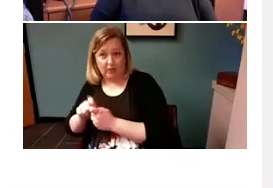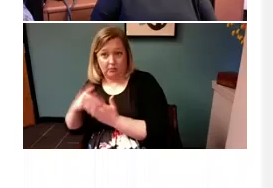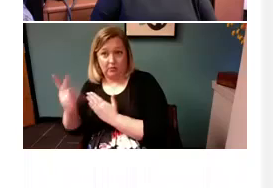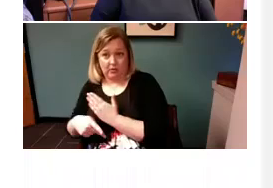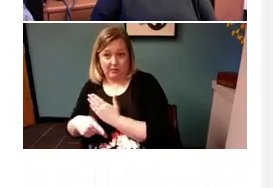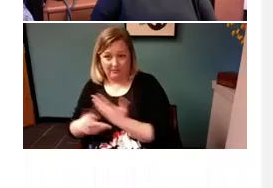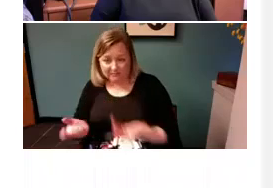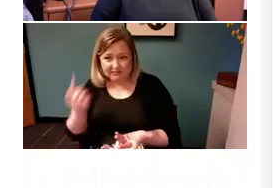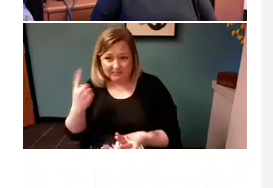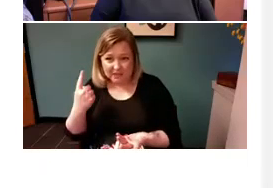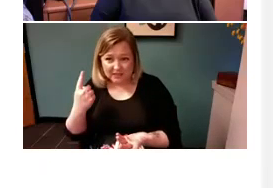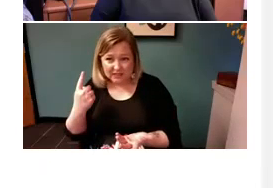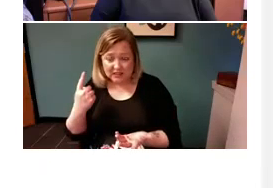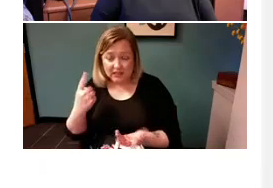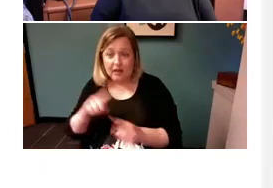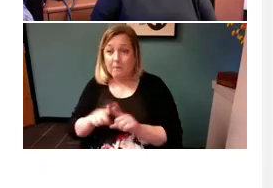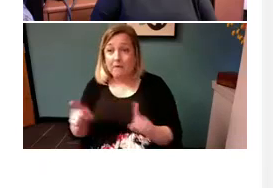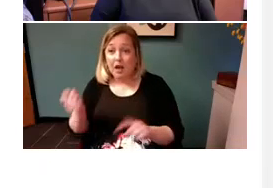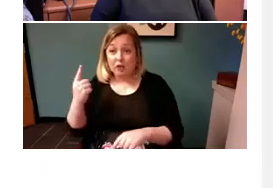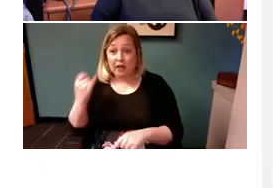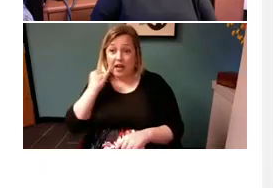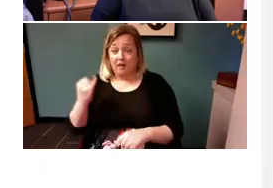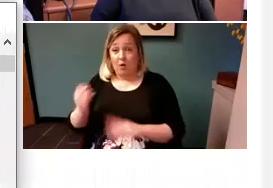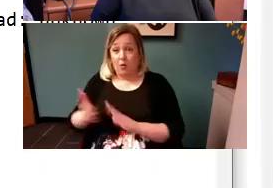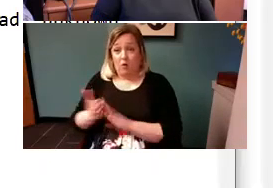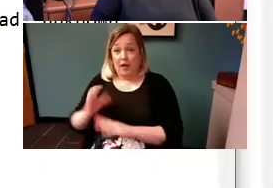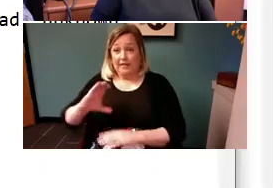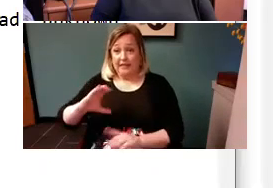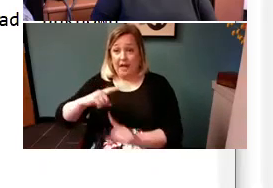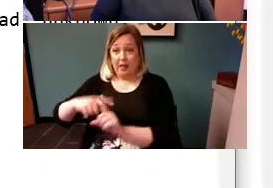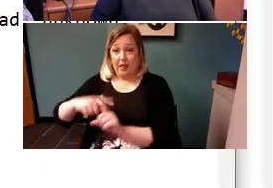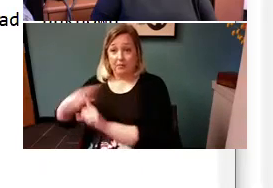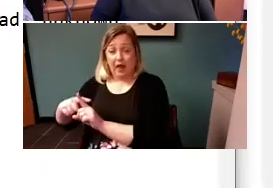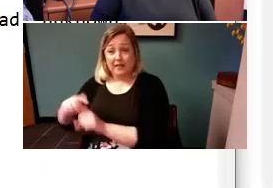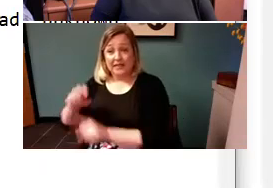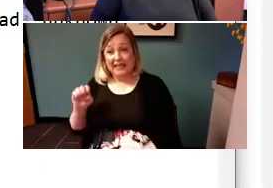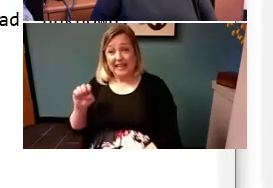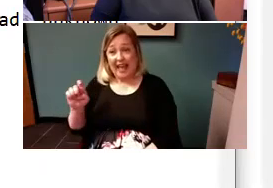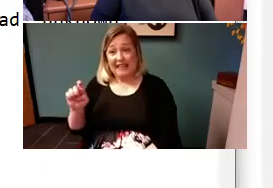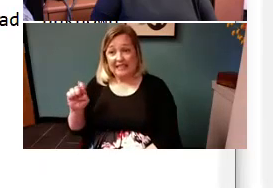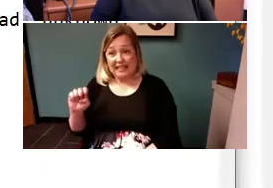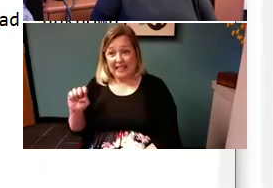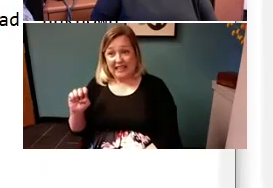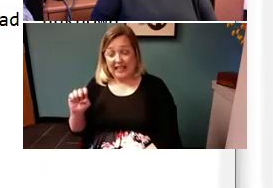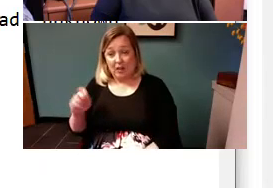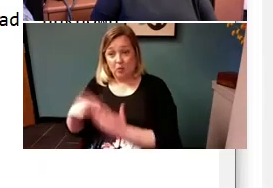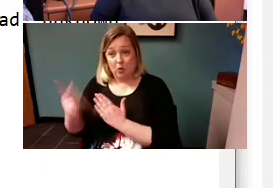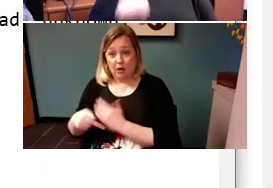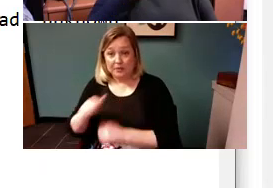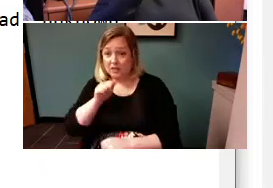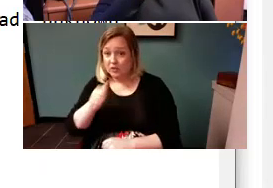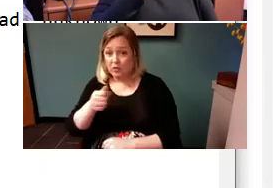Exactly. But when we are running C++ executable programs, we do not say C++ space